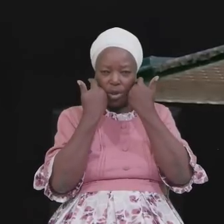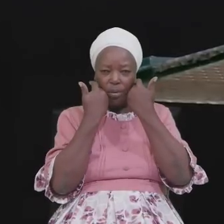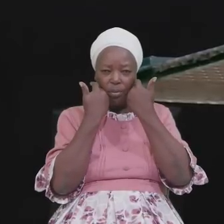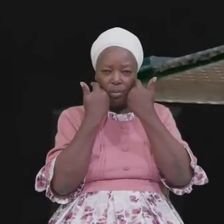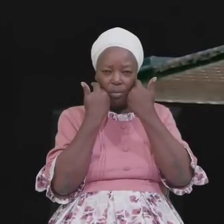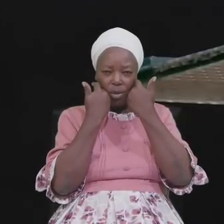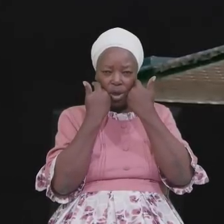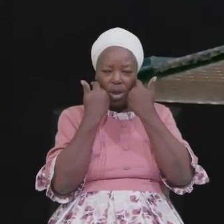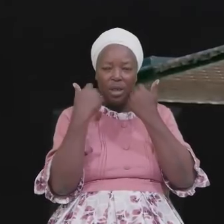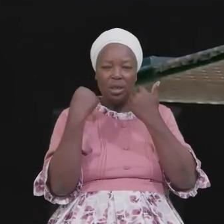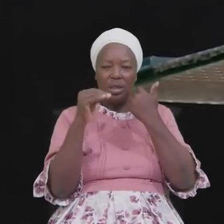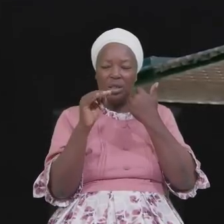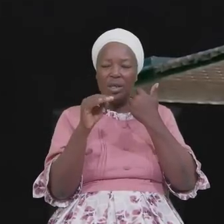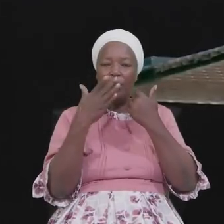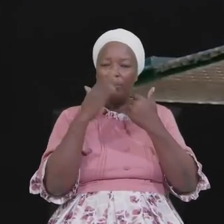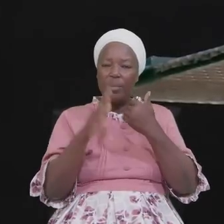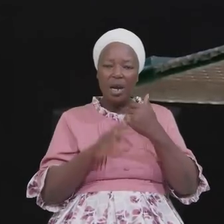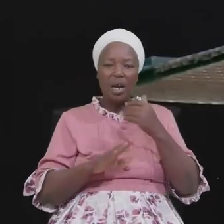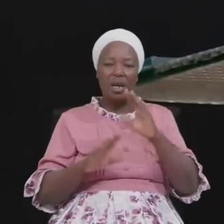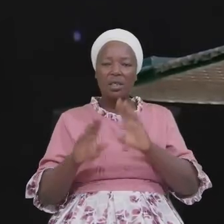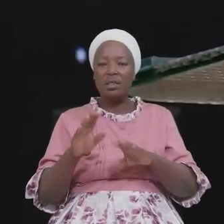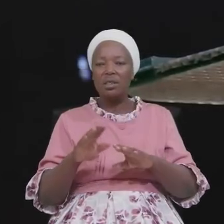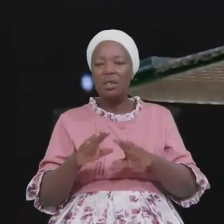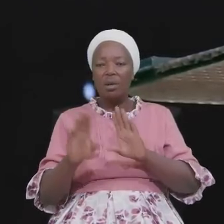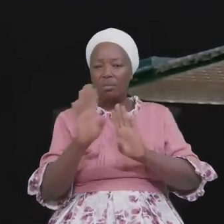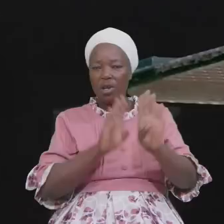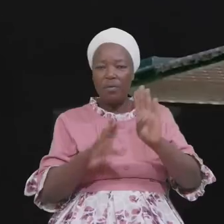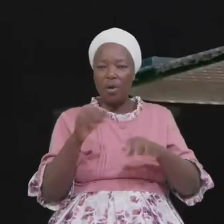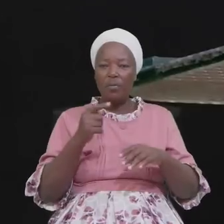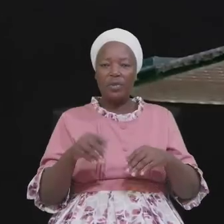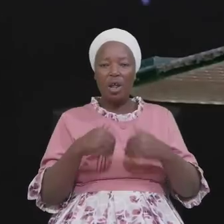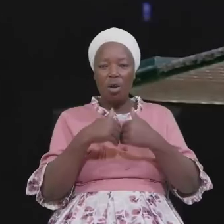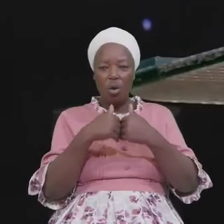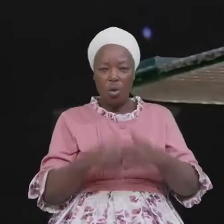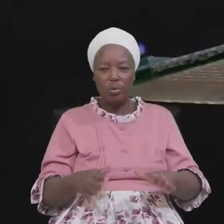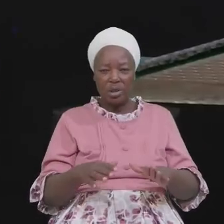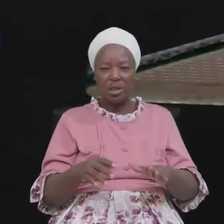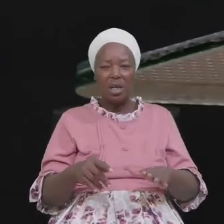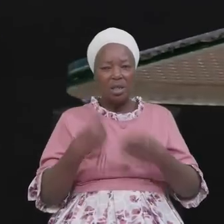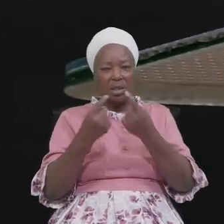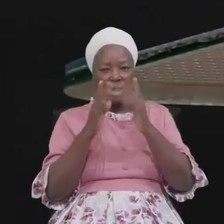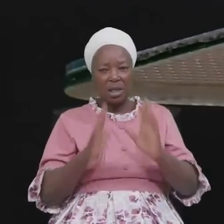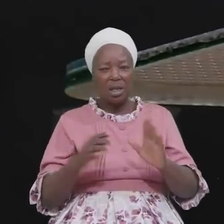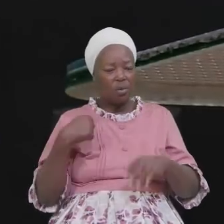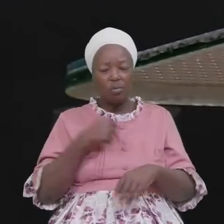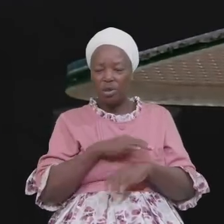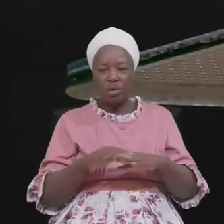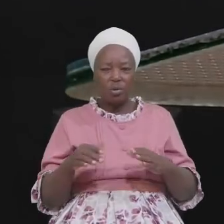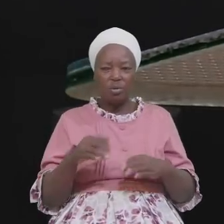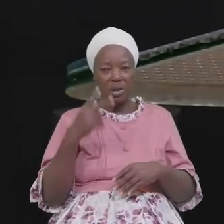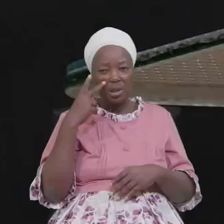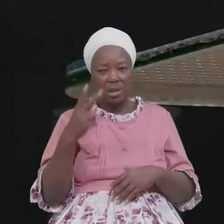the degradation of the lost. We don't behold, we